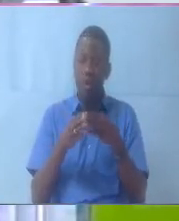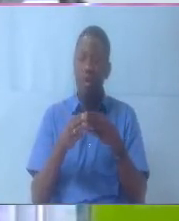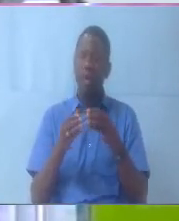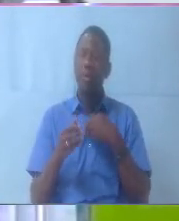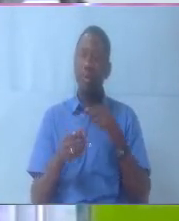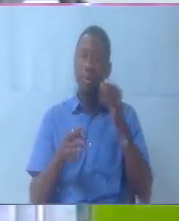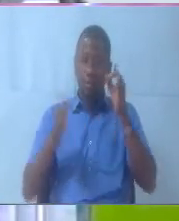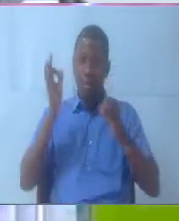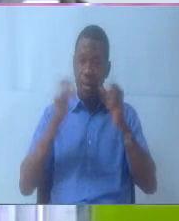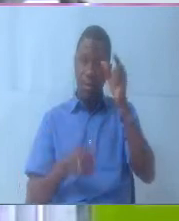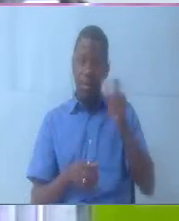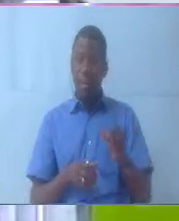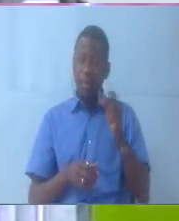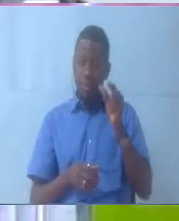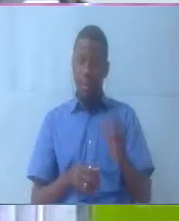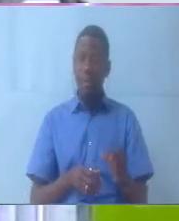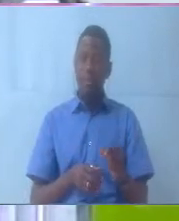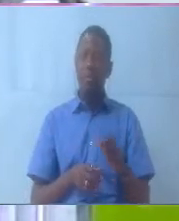to sit over the issue